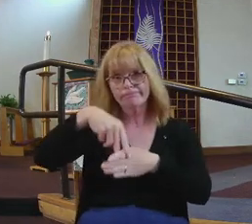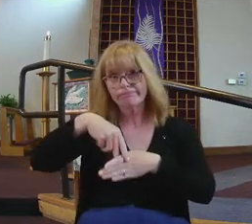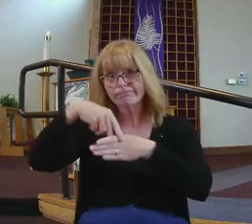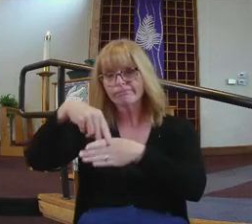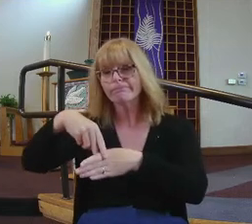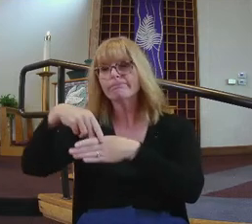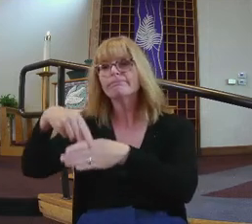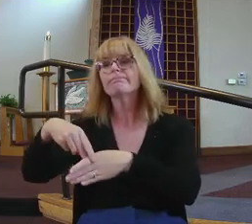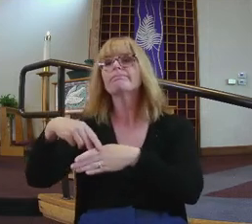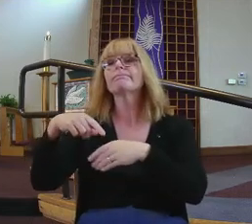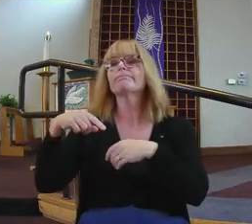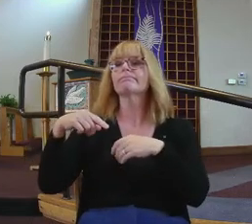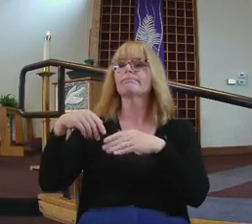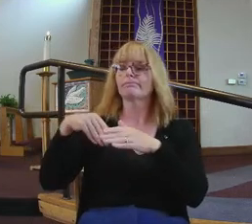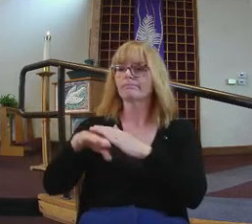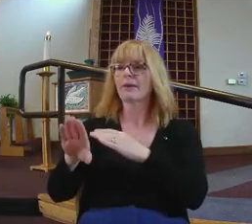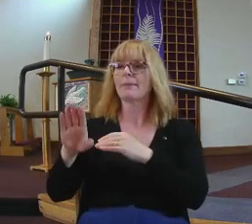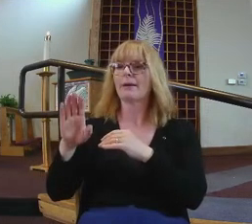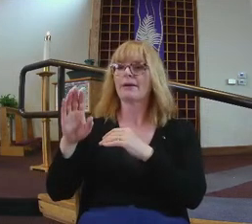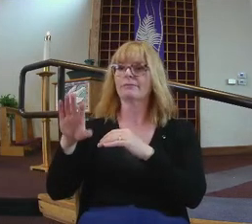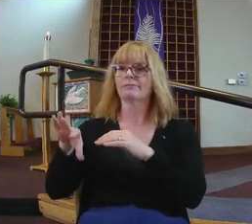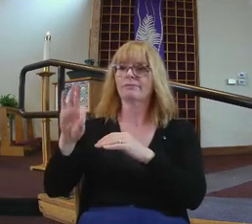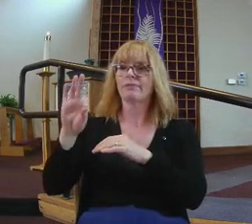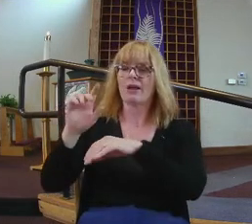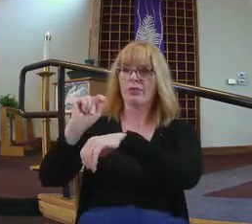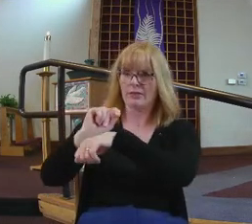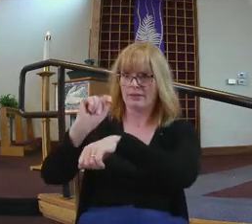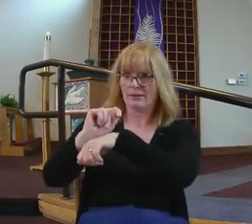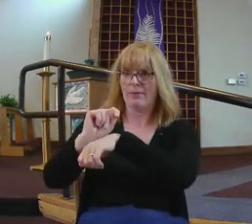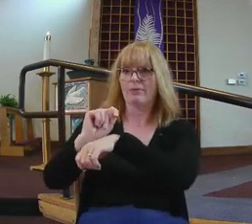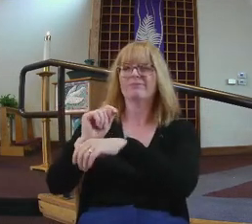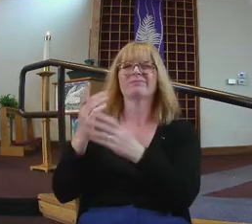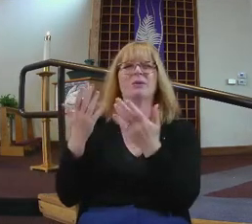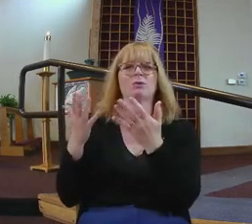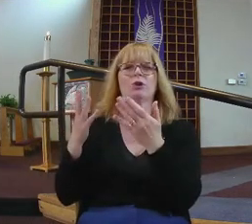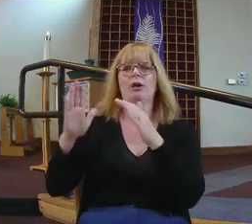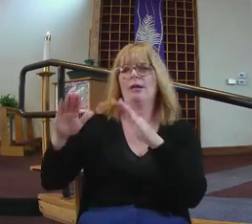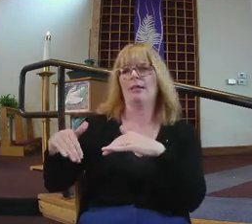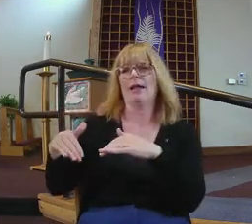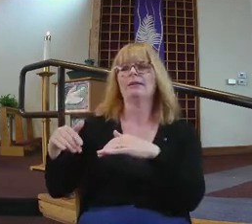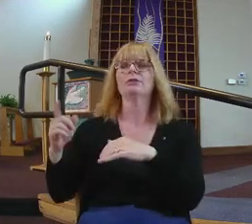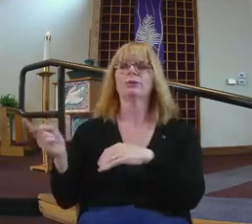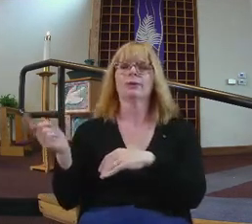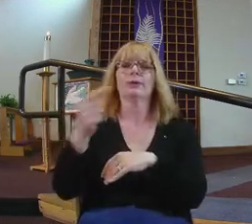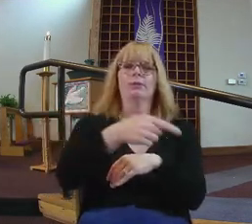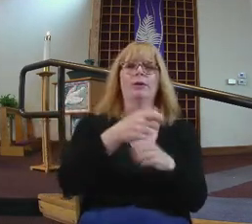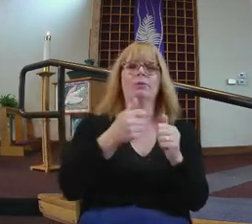Bethany with the 12. This is the word of God for the people of God.